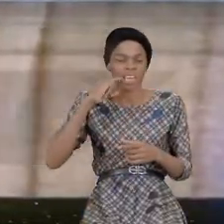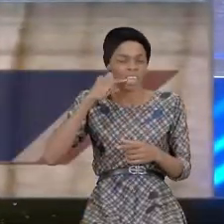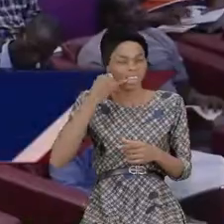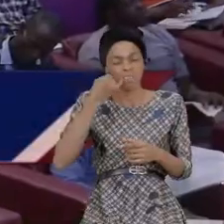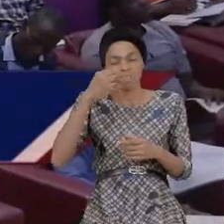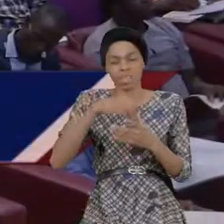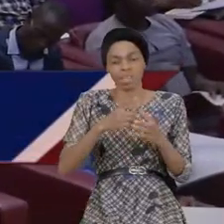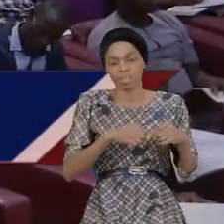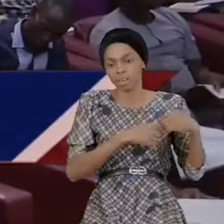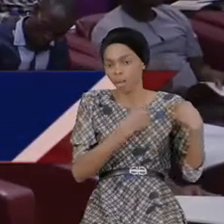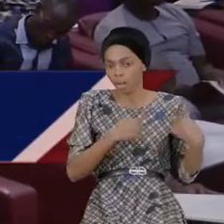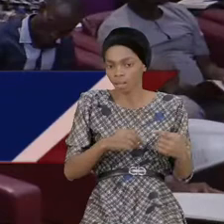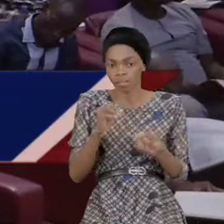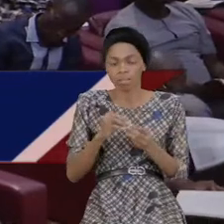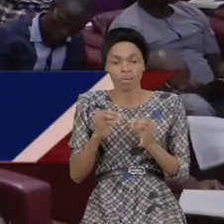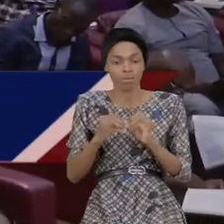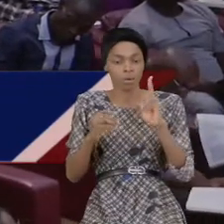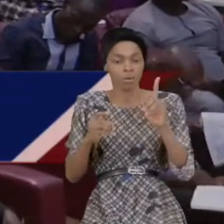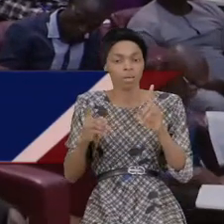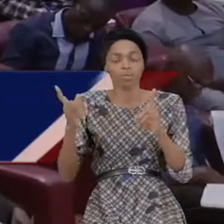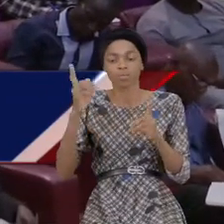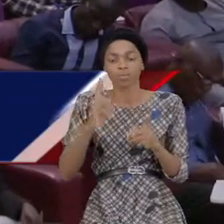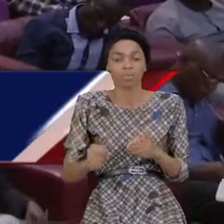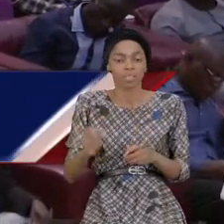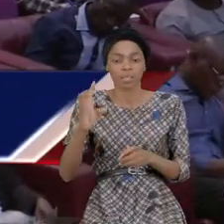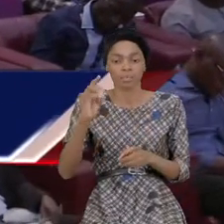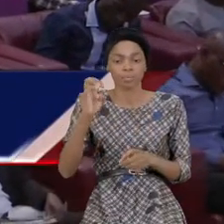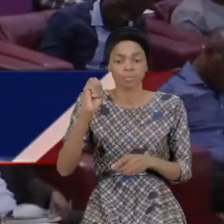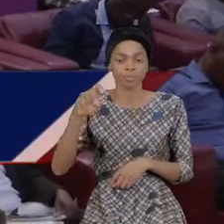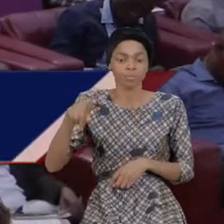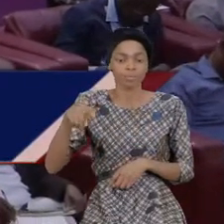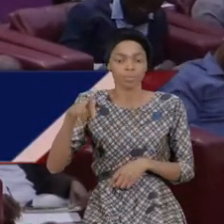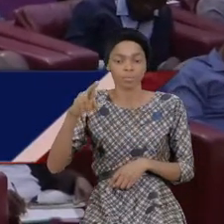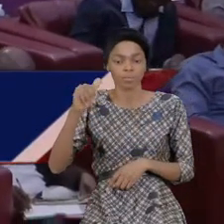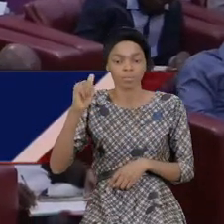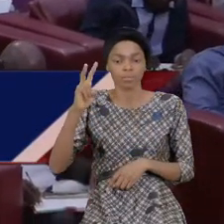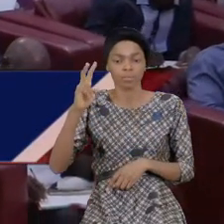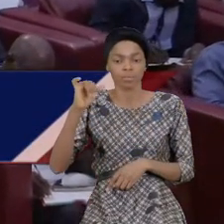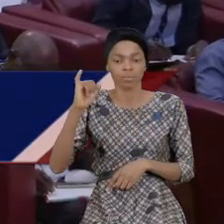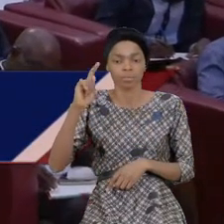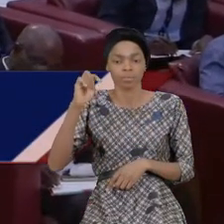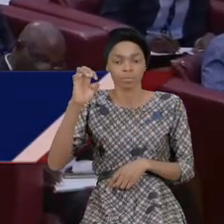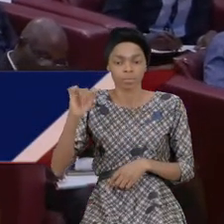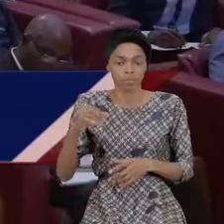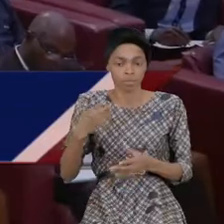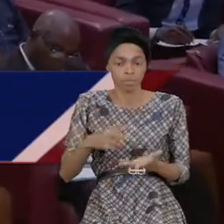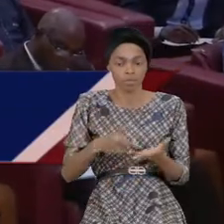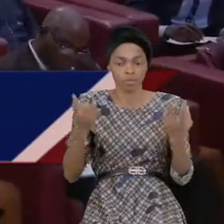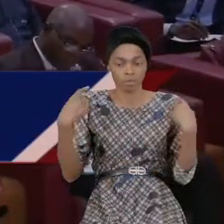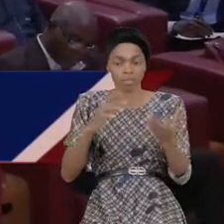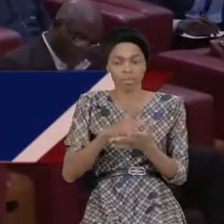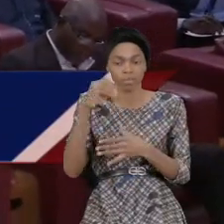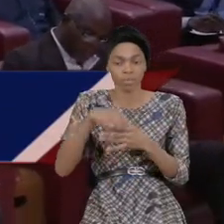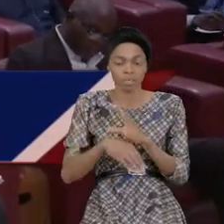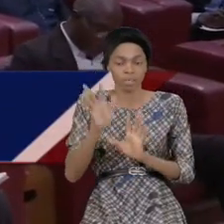one is the depravity of vain glory in hypocrites.